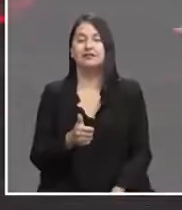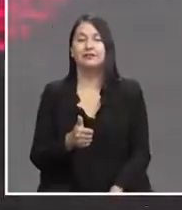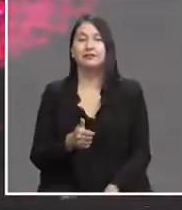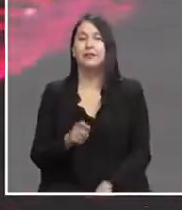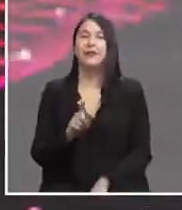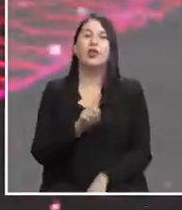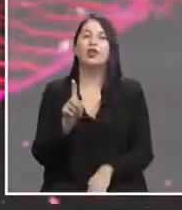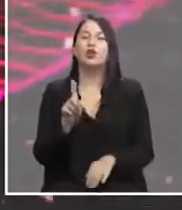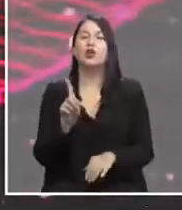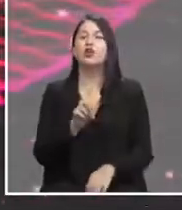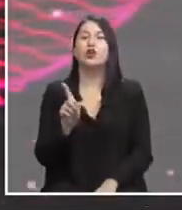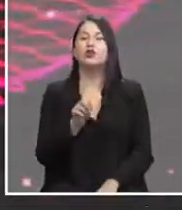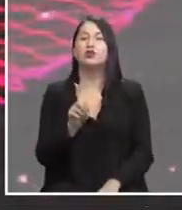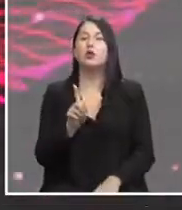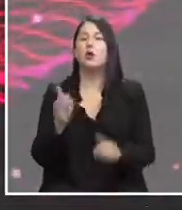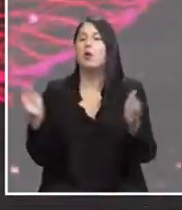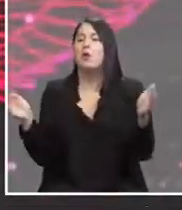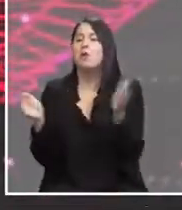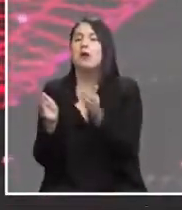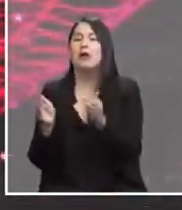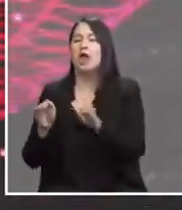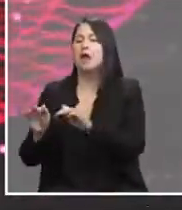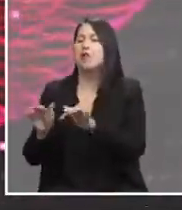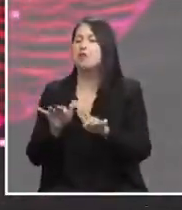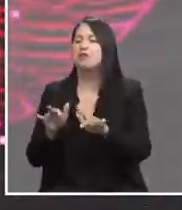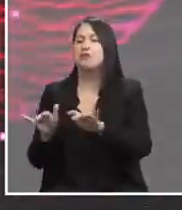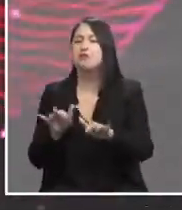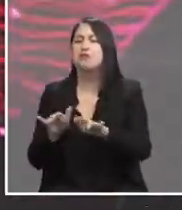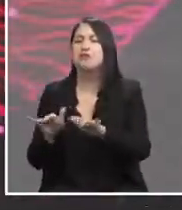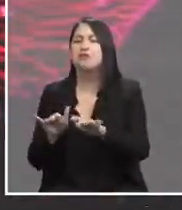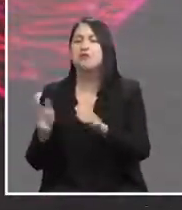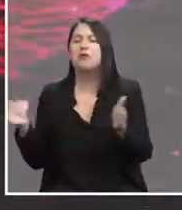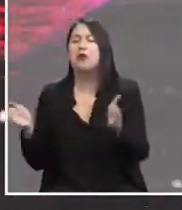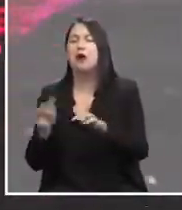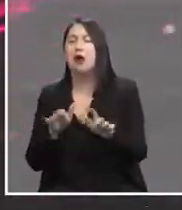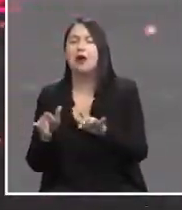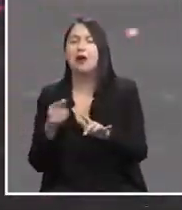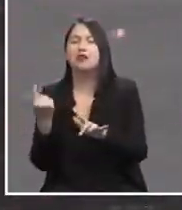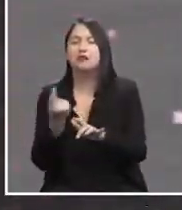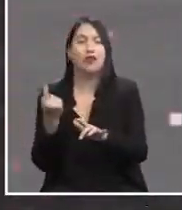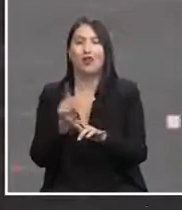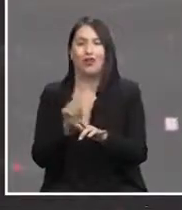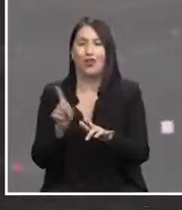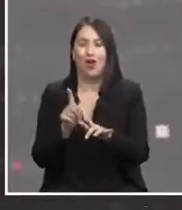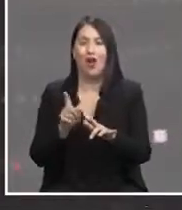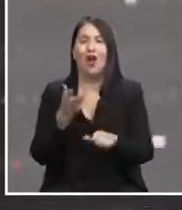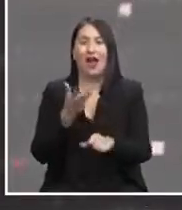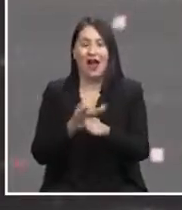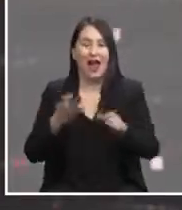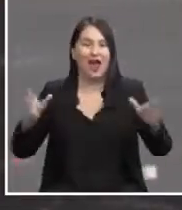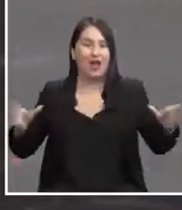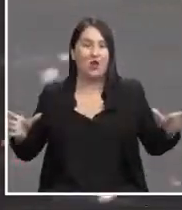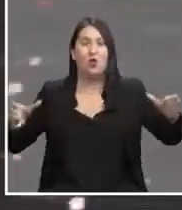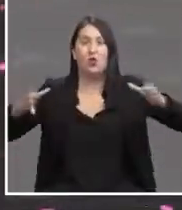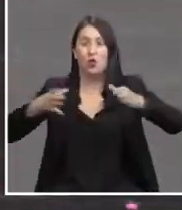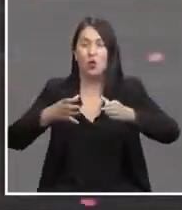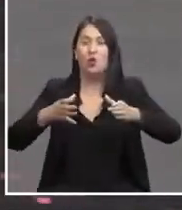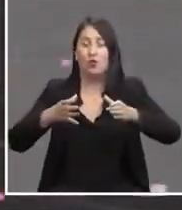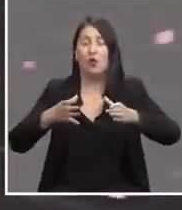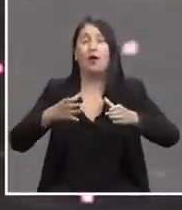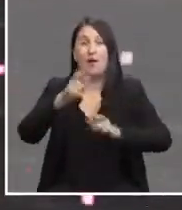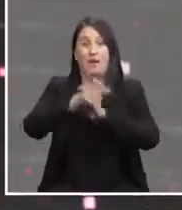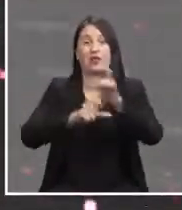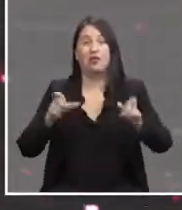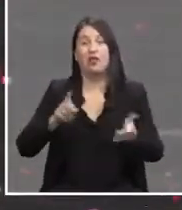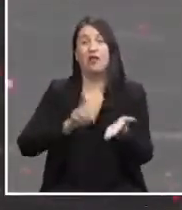robbers, you have really bad guys, and everybody is doing that together. This conflict rages on